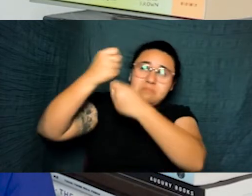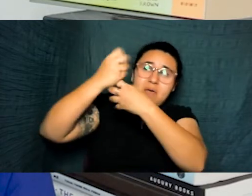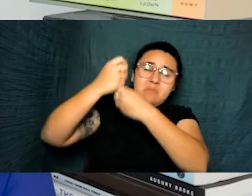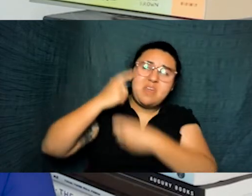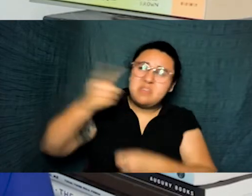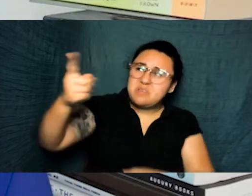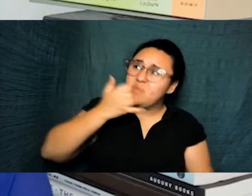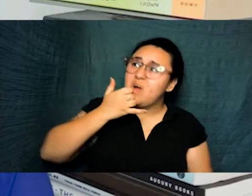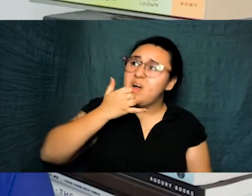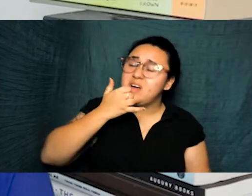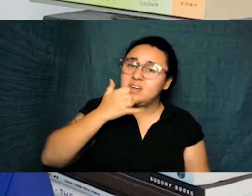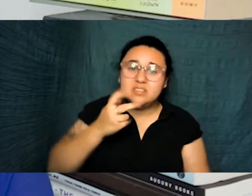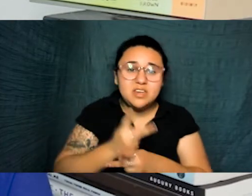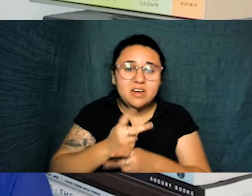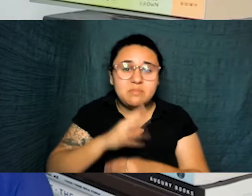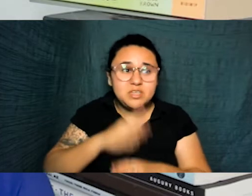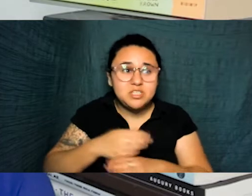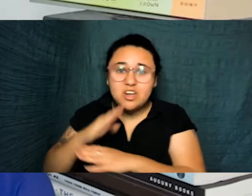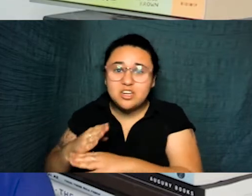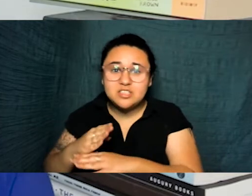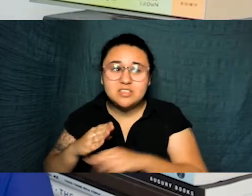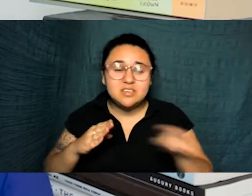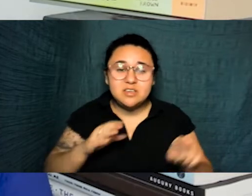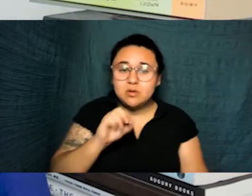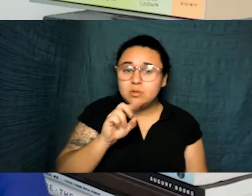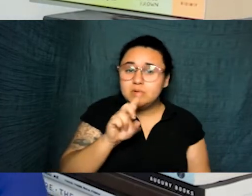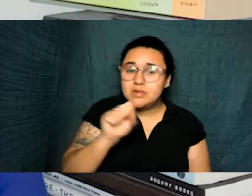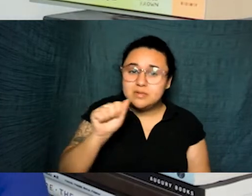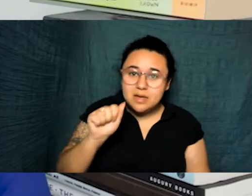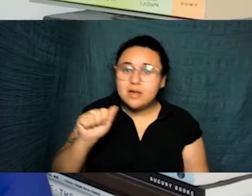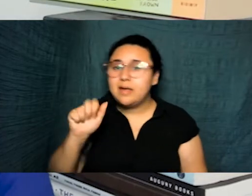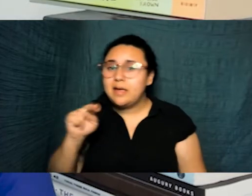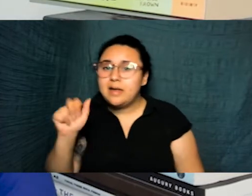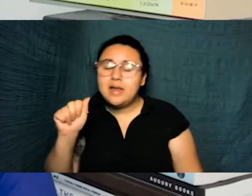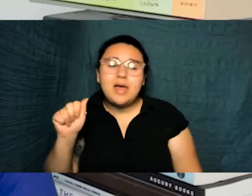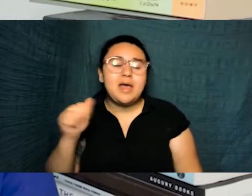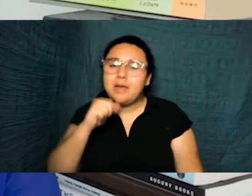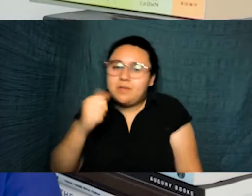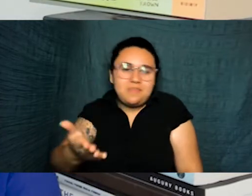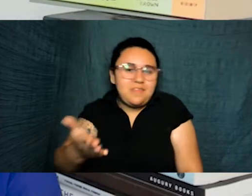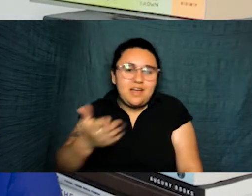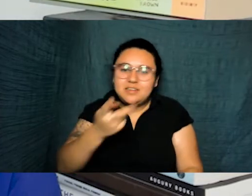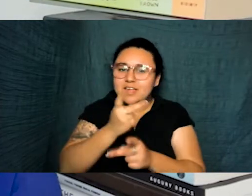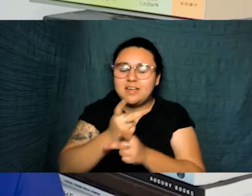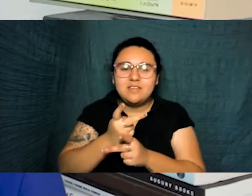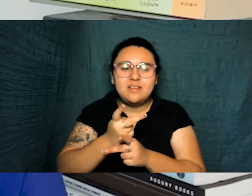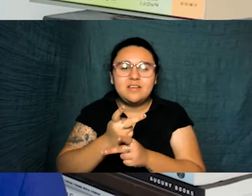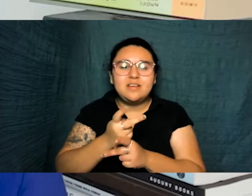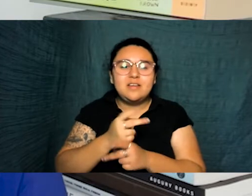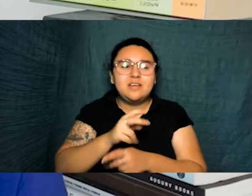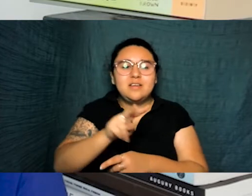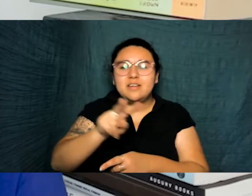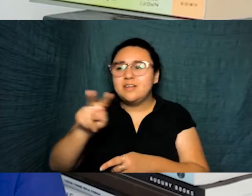girls. I'm not there. I have no say. I have to watch them leave crying from the visiting